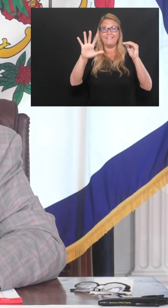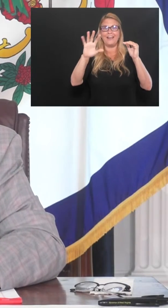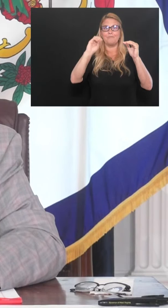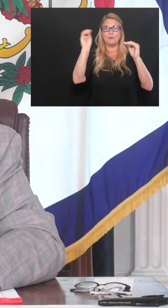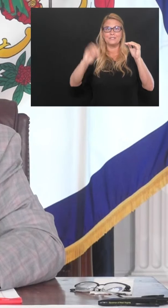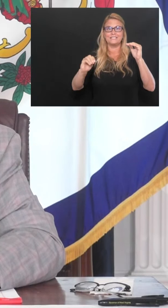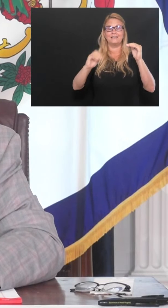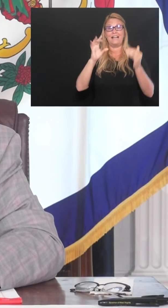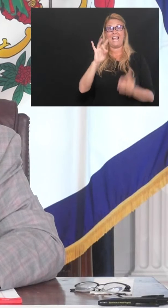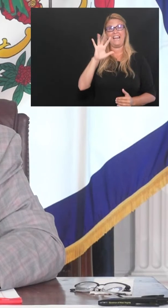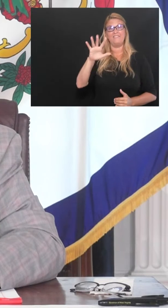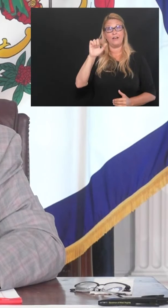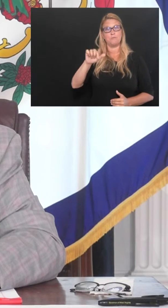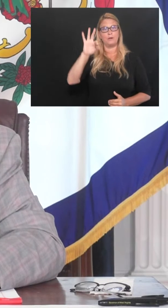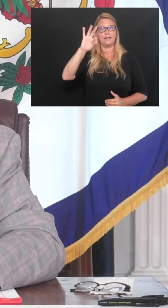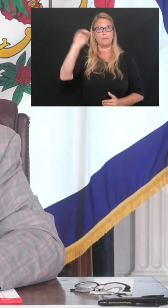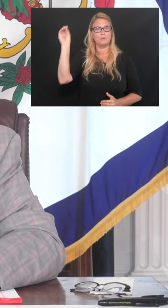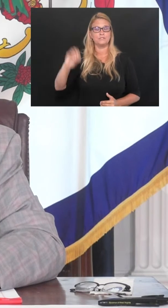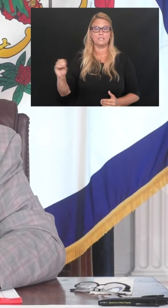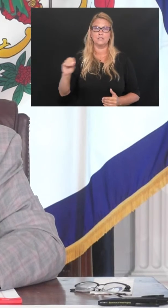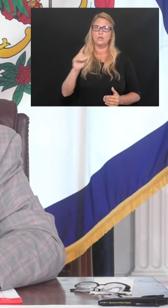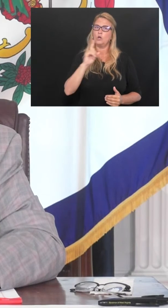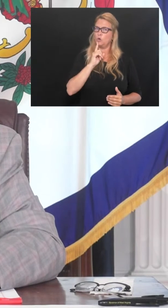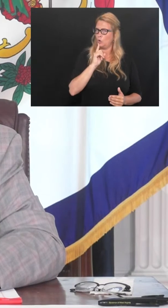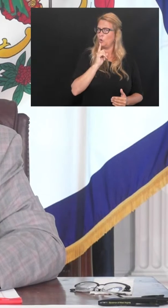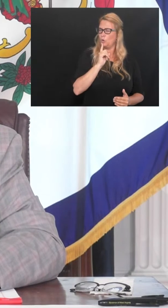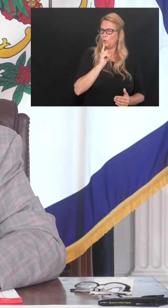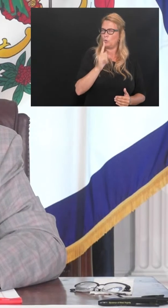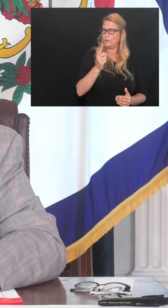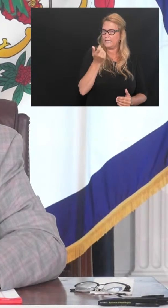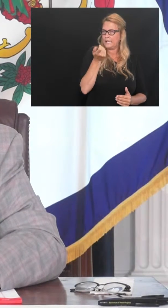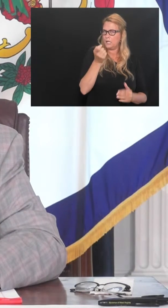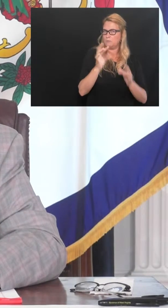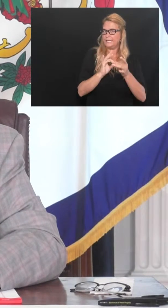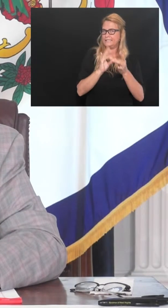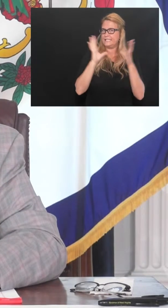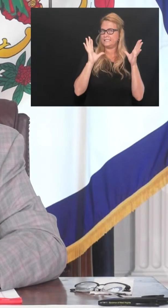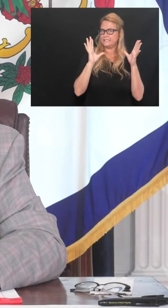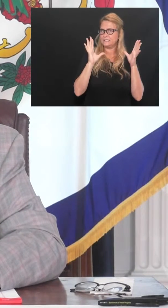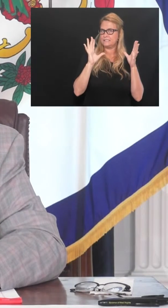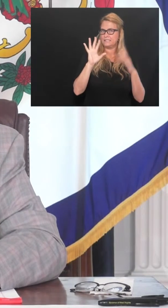85.9%. That's all wonderful. Now, there is a little bit of disconnect here. We're at